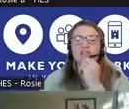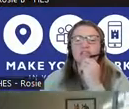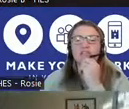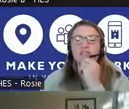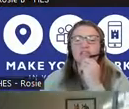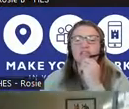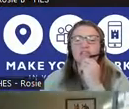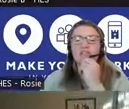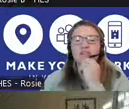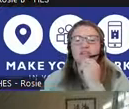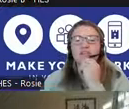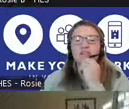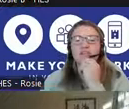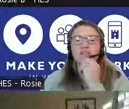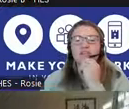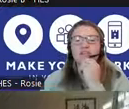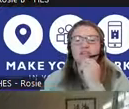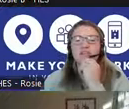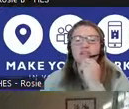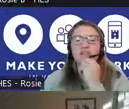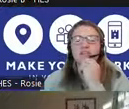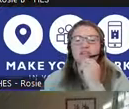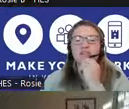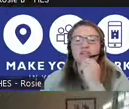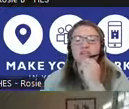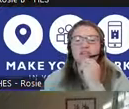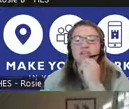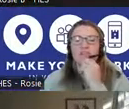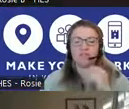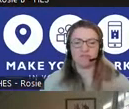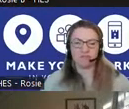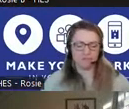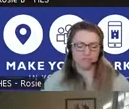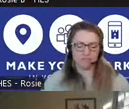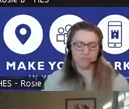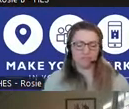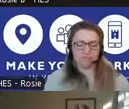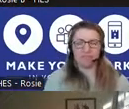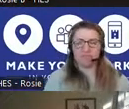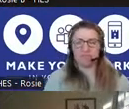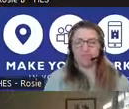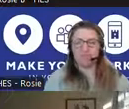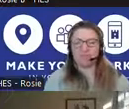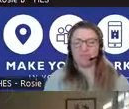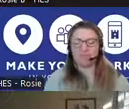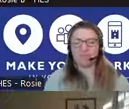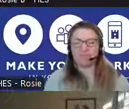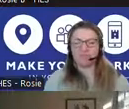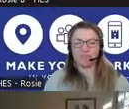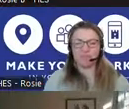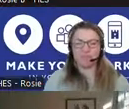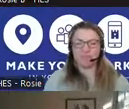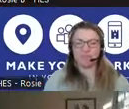with. So that's interesting. So I'm going to go on to our next question. Oh, that